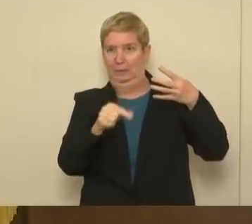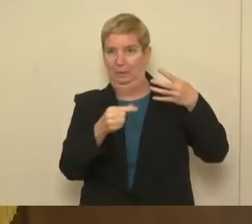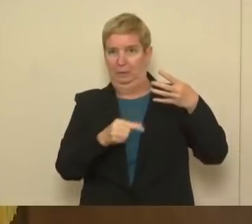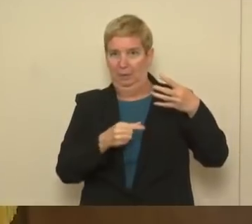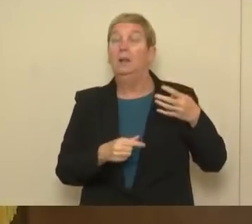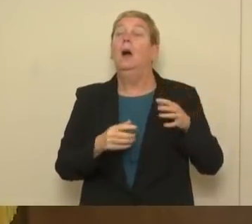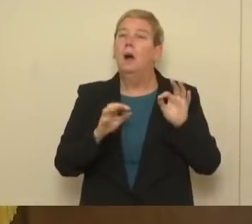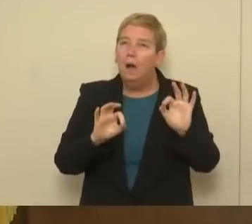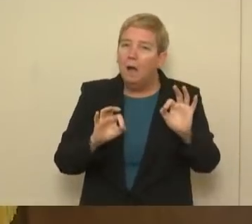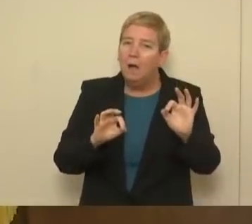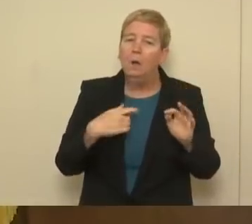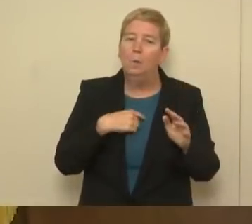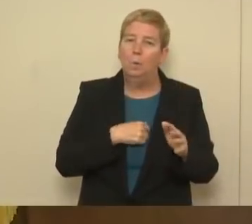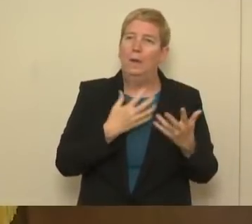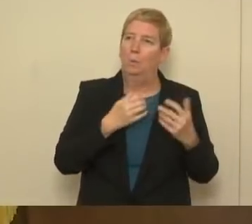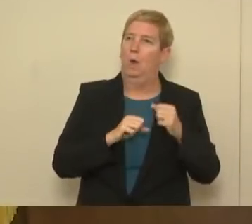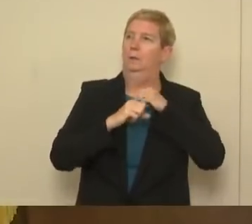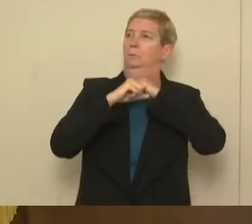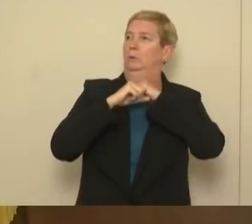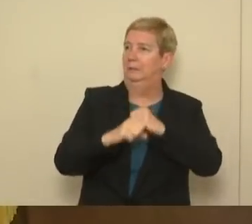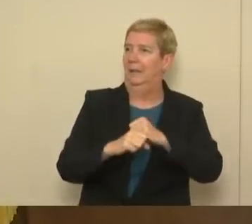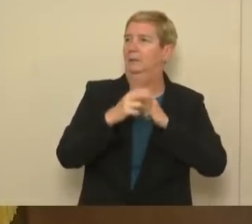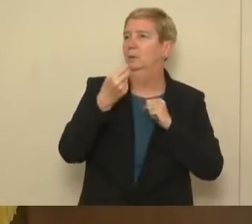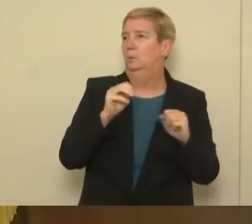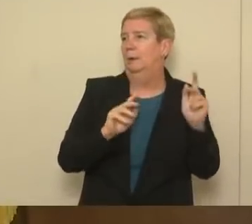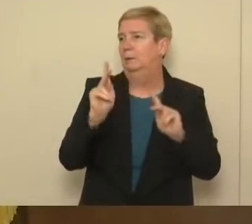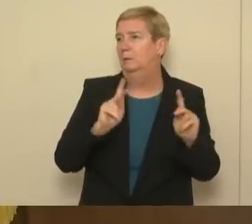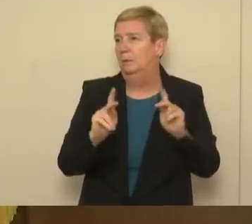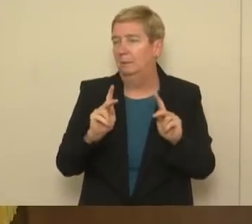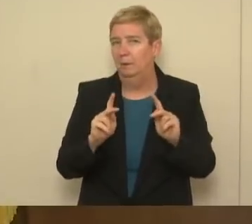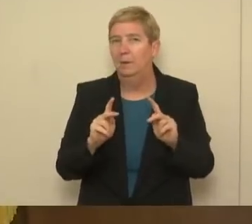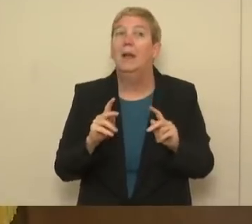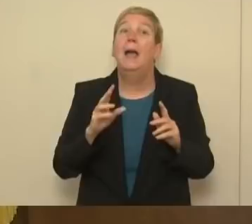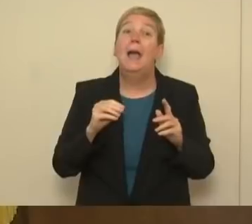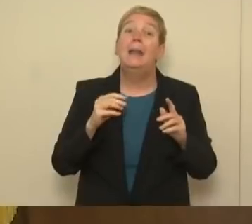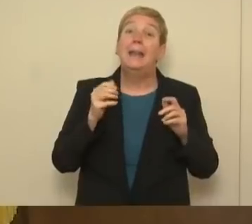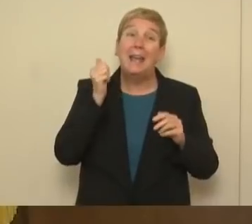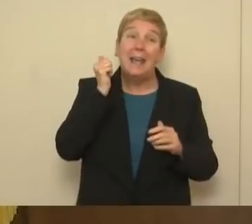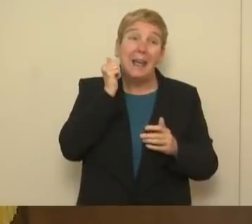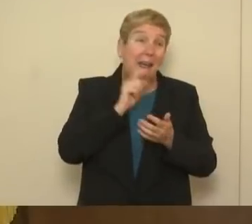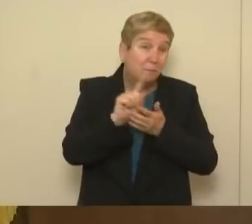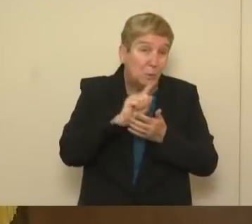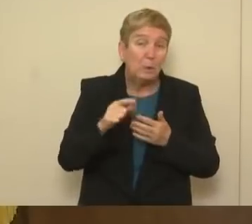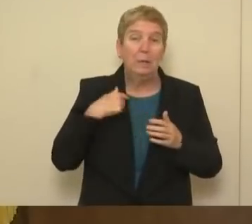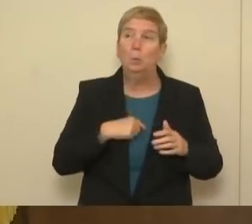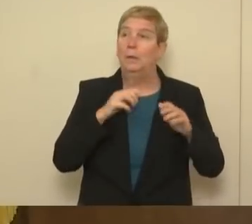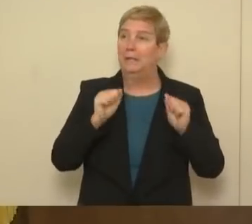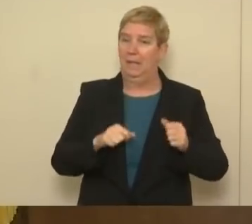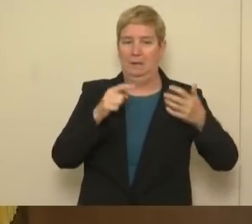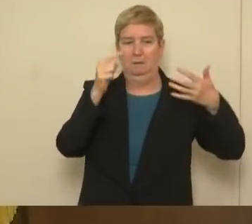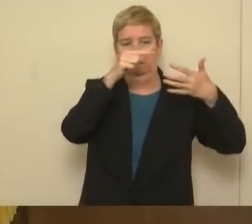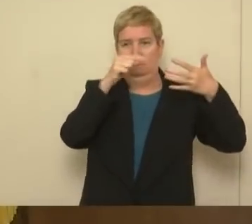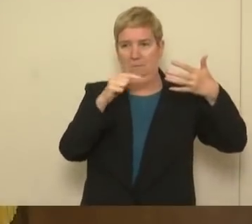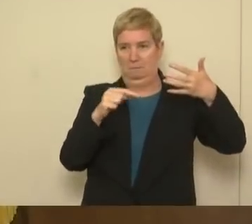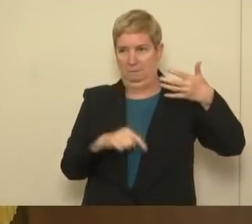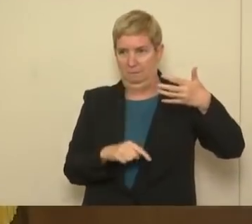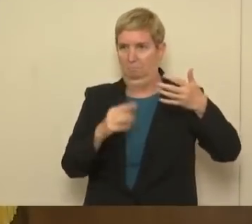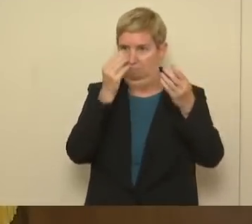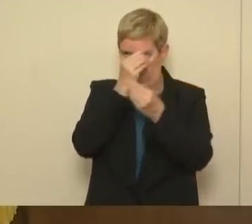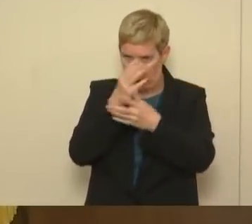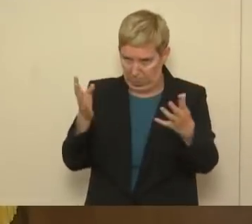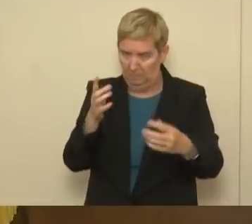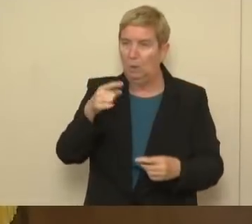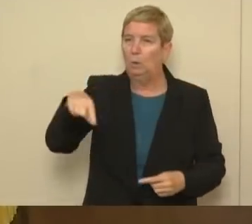what we should to protect New Mexicans, and we can tell you about how safe it is out there based on the work that we're all doing